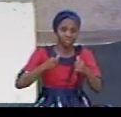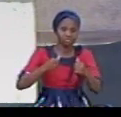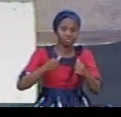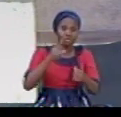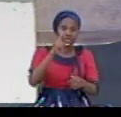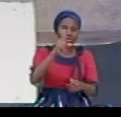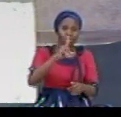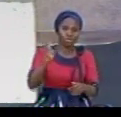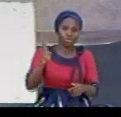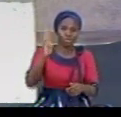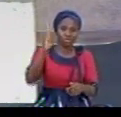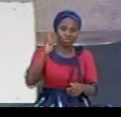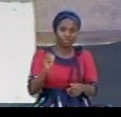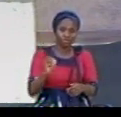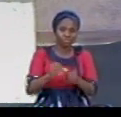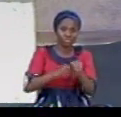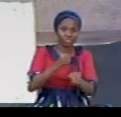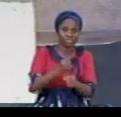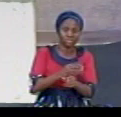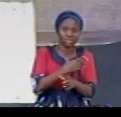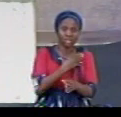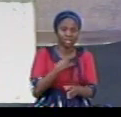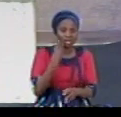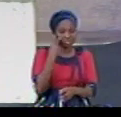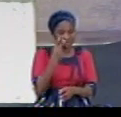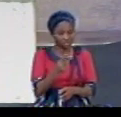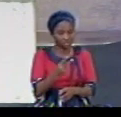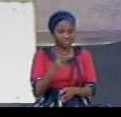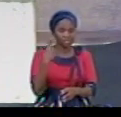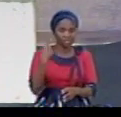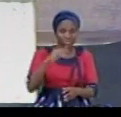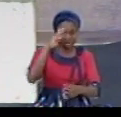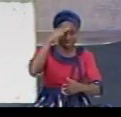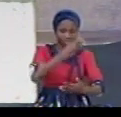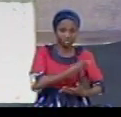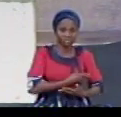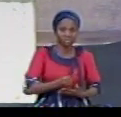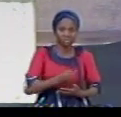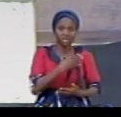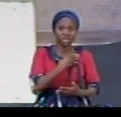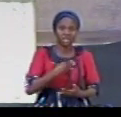140 years, and saw his sons and his son's